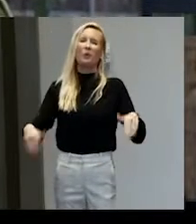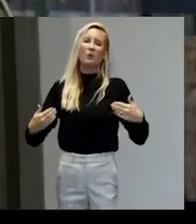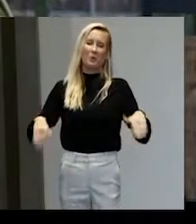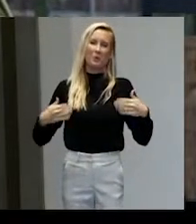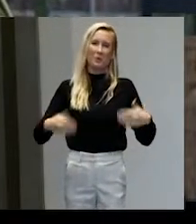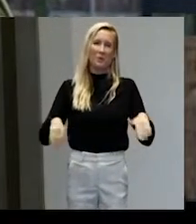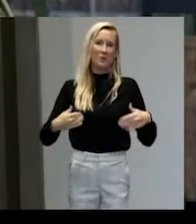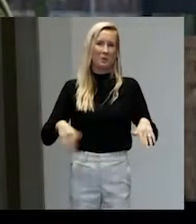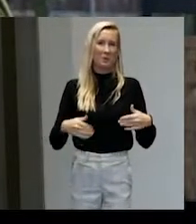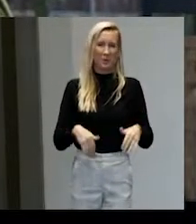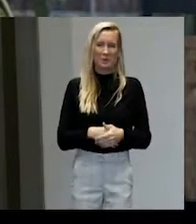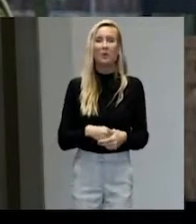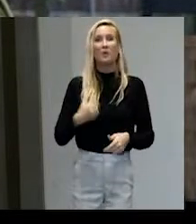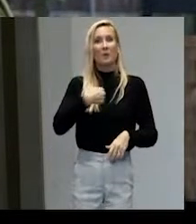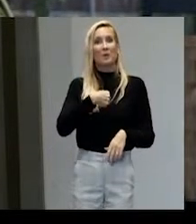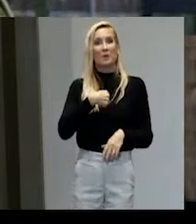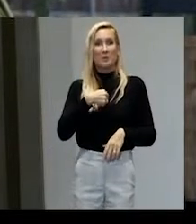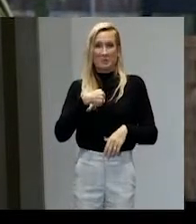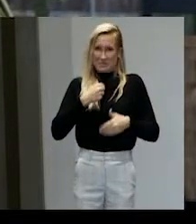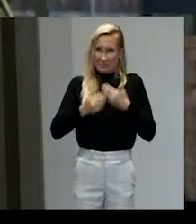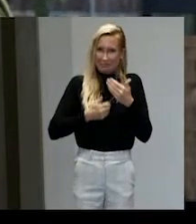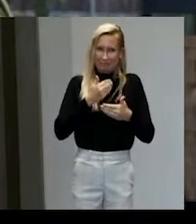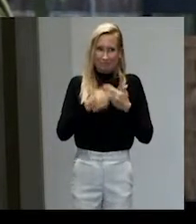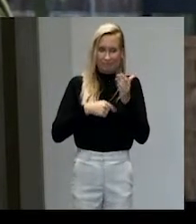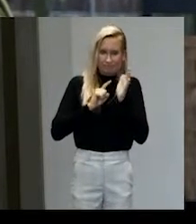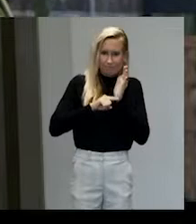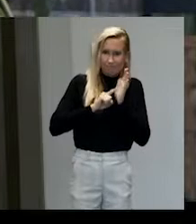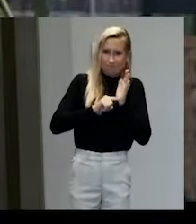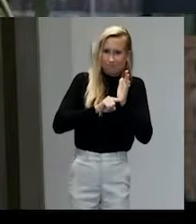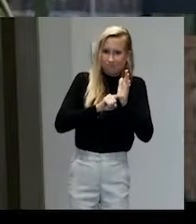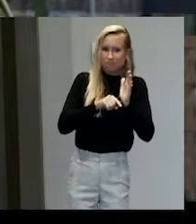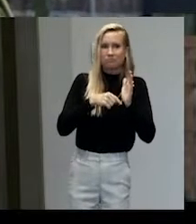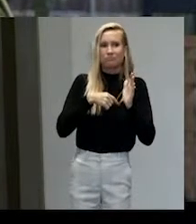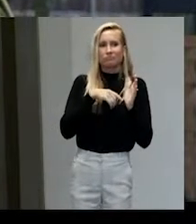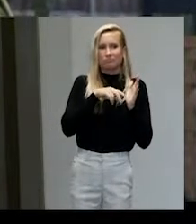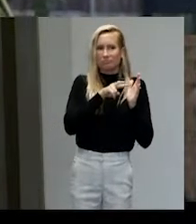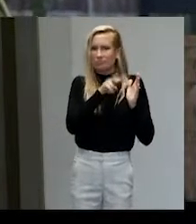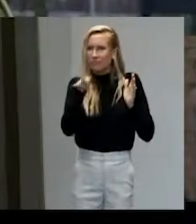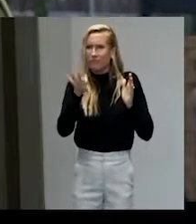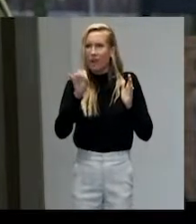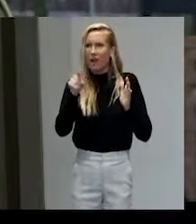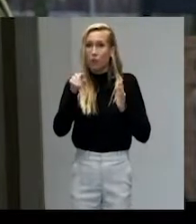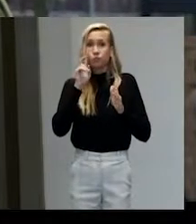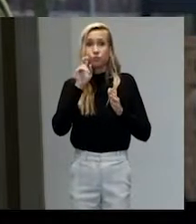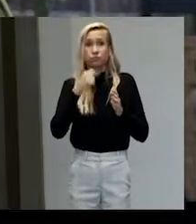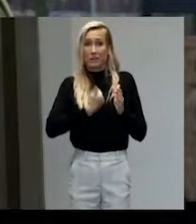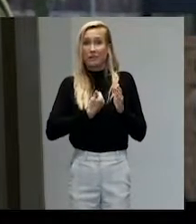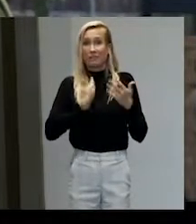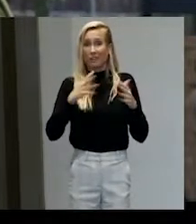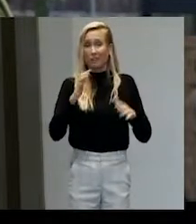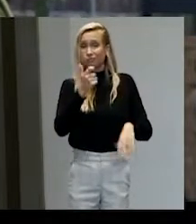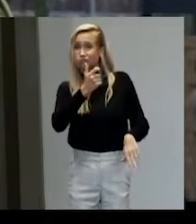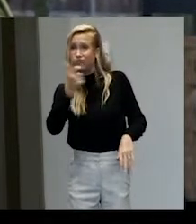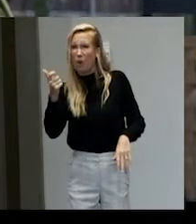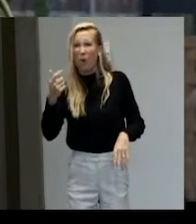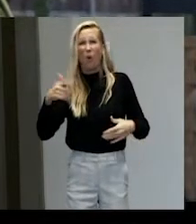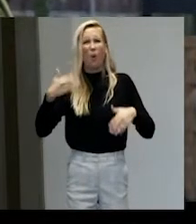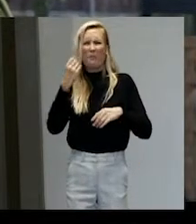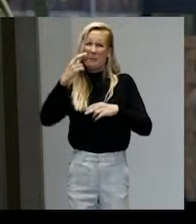I started watching the show, and I can honestly say it is a wonderful show. It's probably one of the best shows I've seen in a very long time.